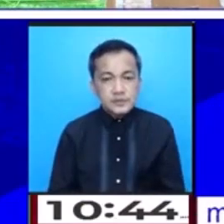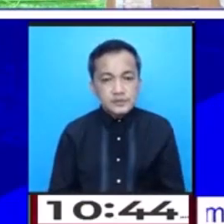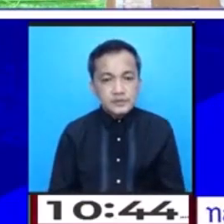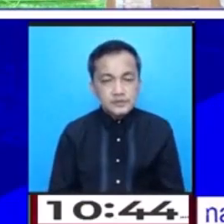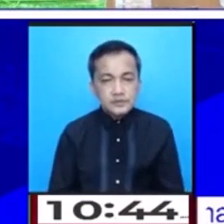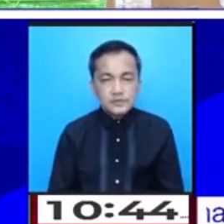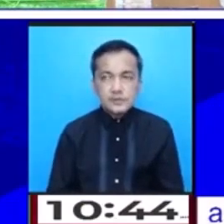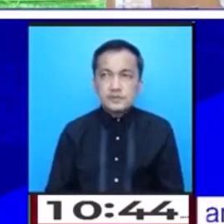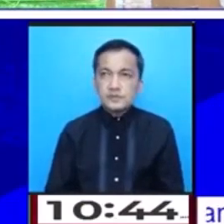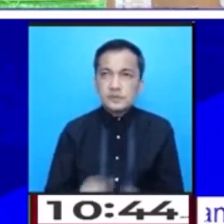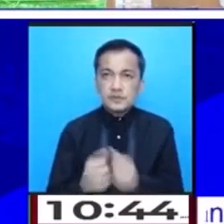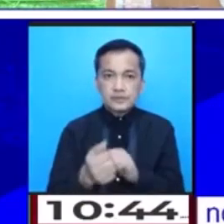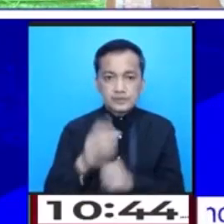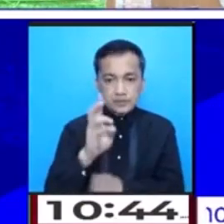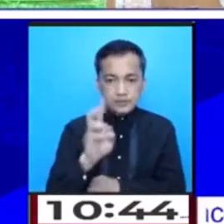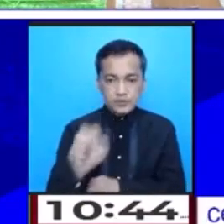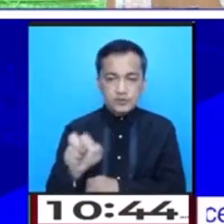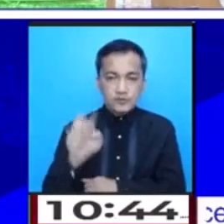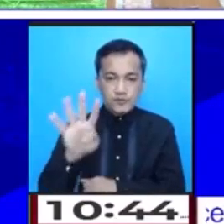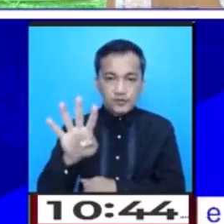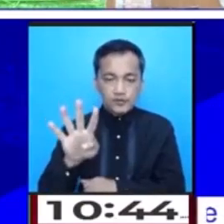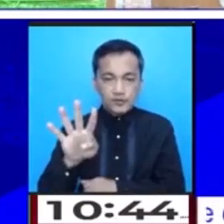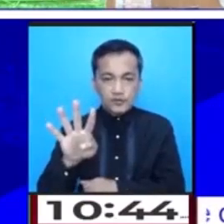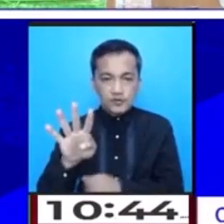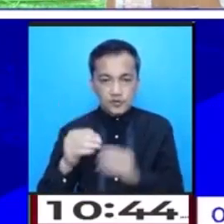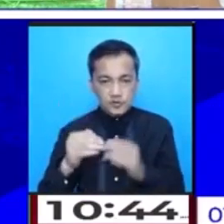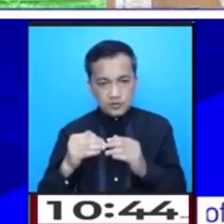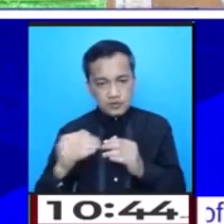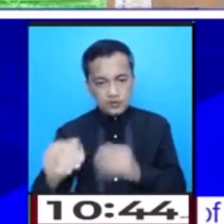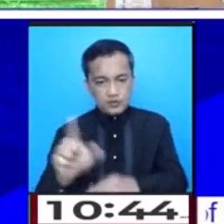that's basically going to that long-term growth